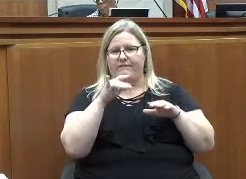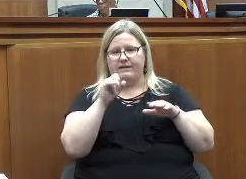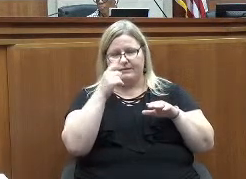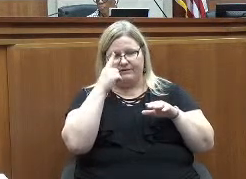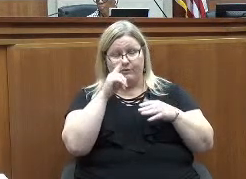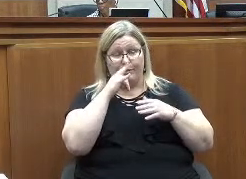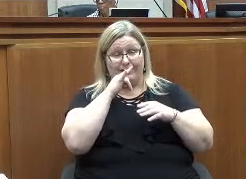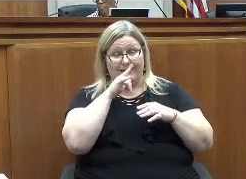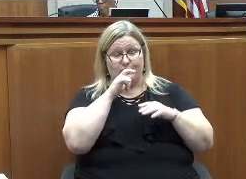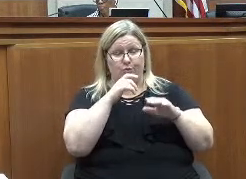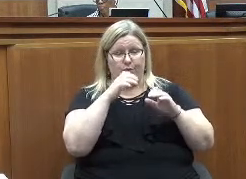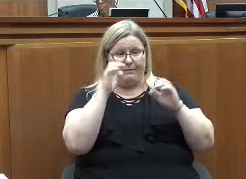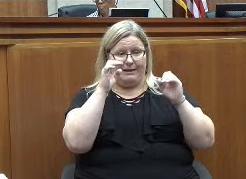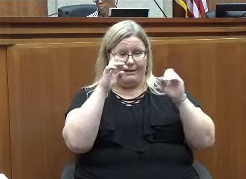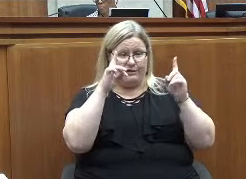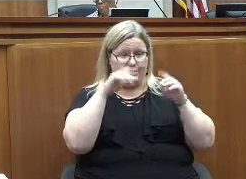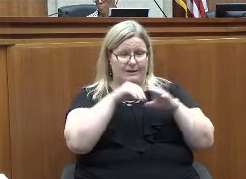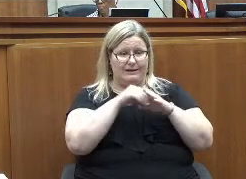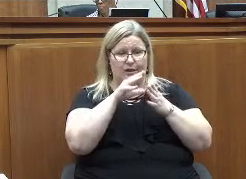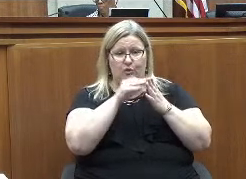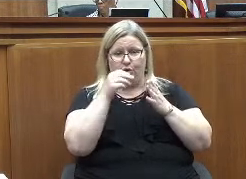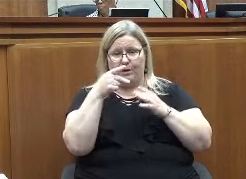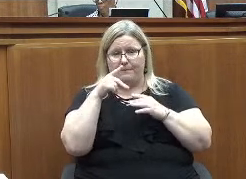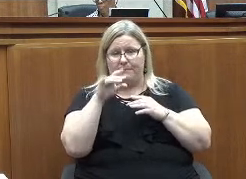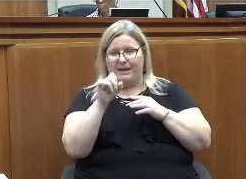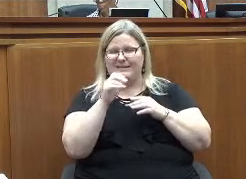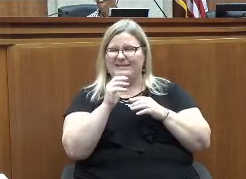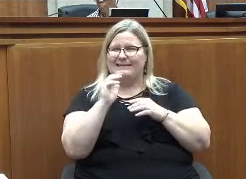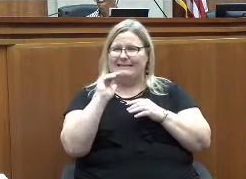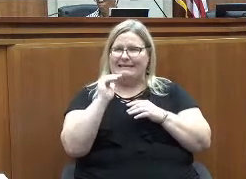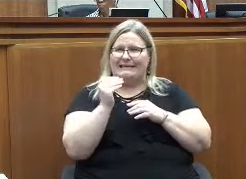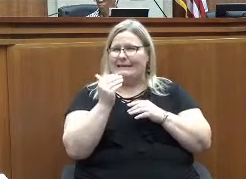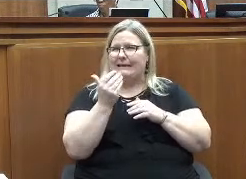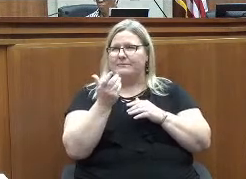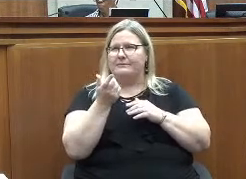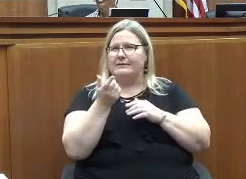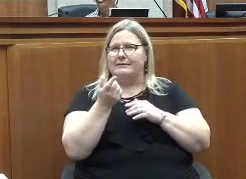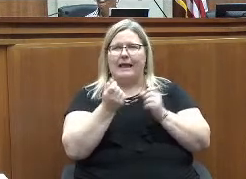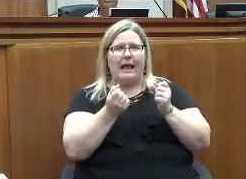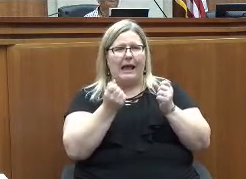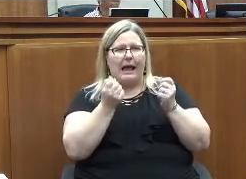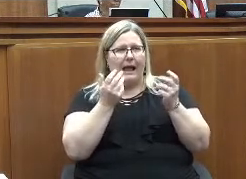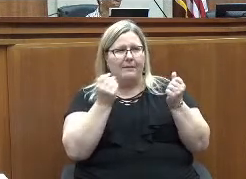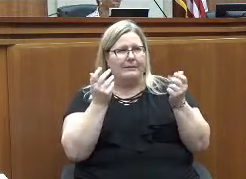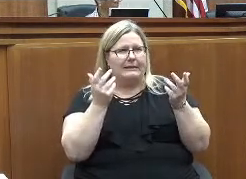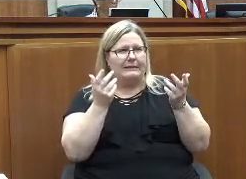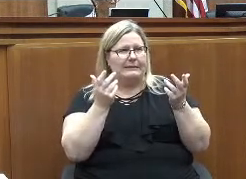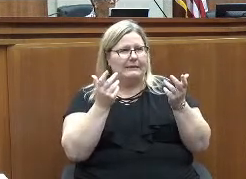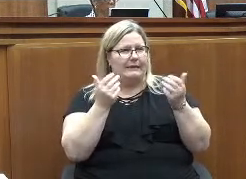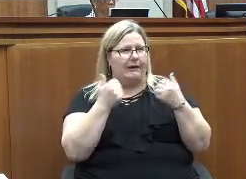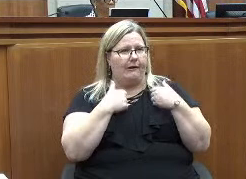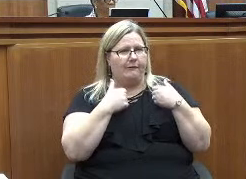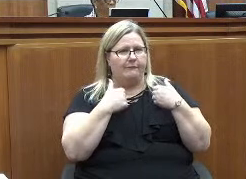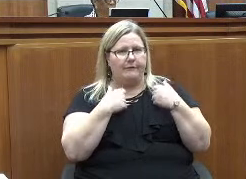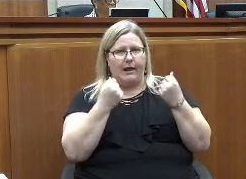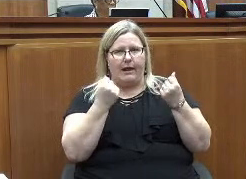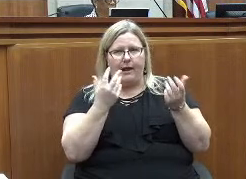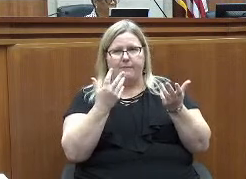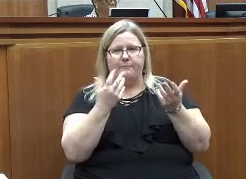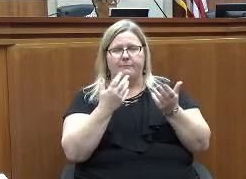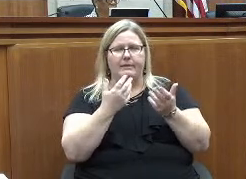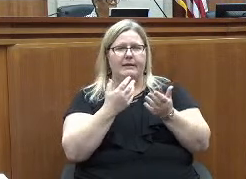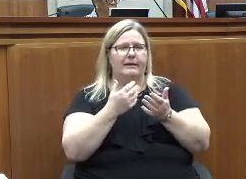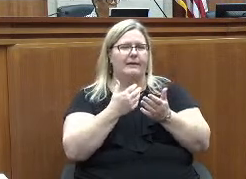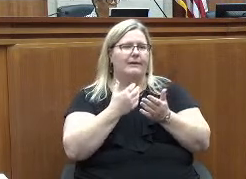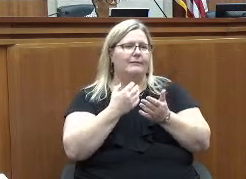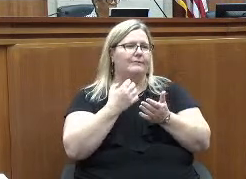being educated in learning pods. Like this seems to be just how many are there, how many are economically disadvantaged,